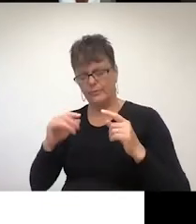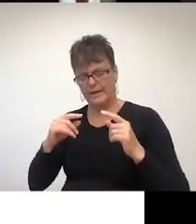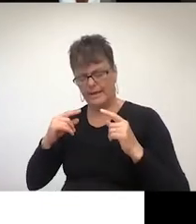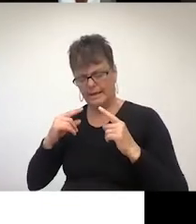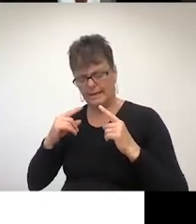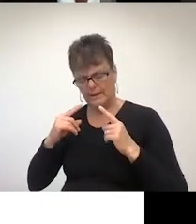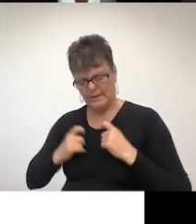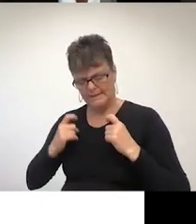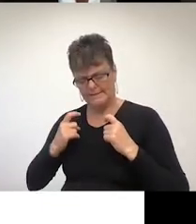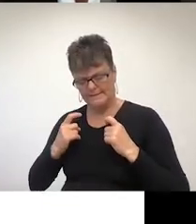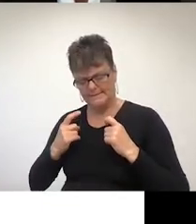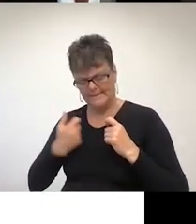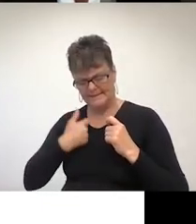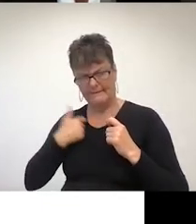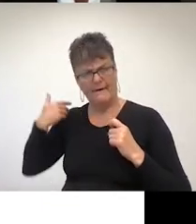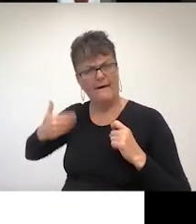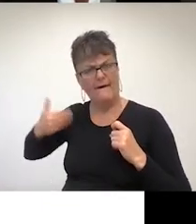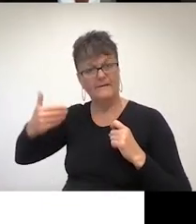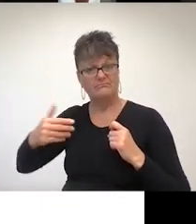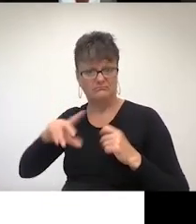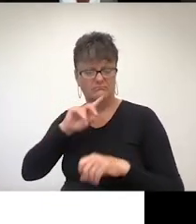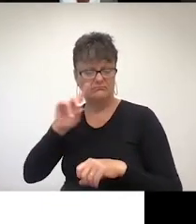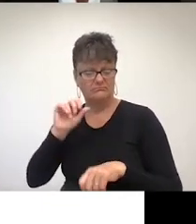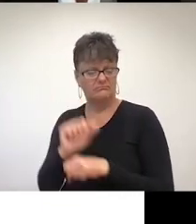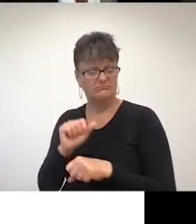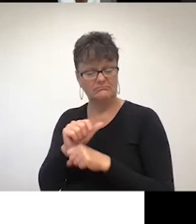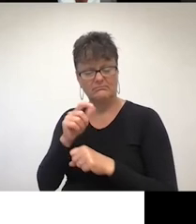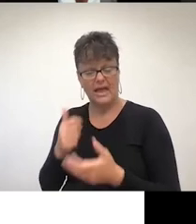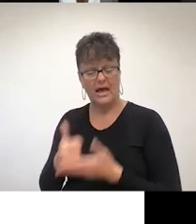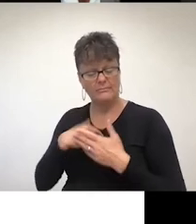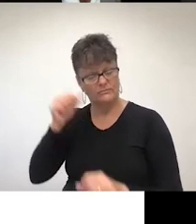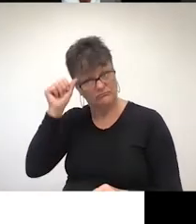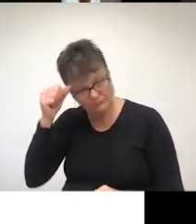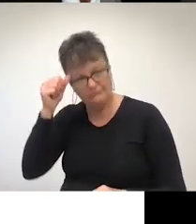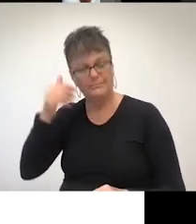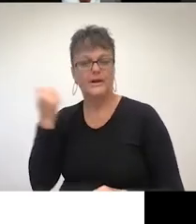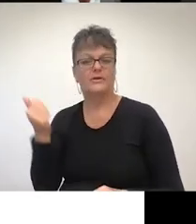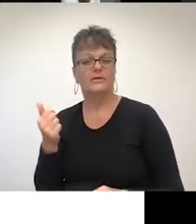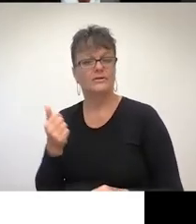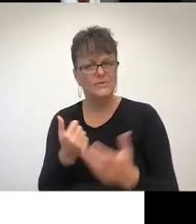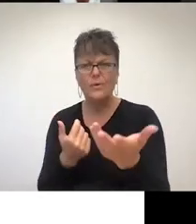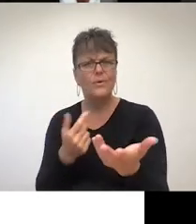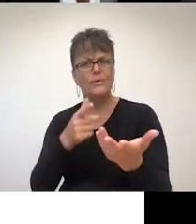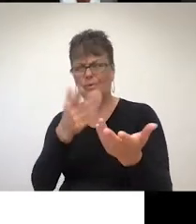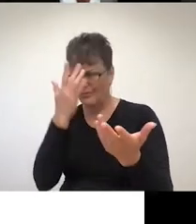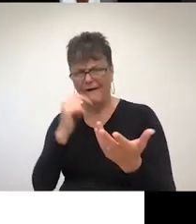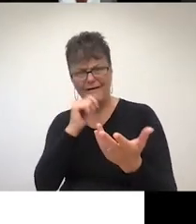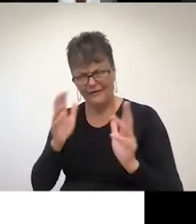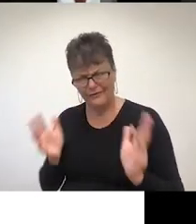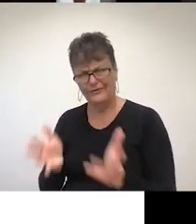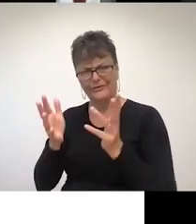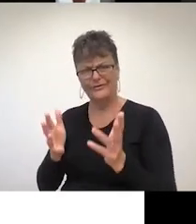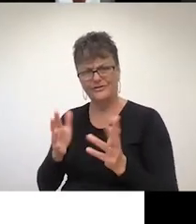proven way to strengthen learning of new concepts. So as I mentioned earlier, let's coach that effective learning behavior and tell our students,